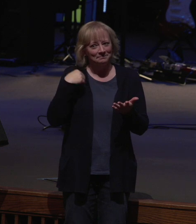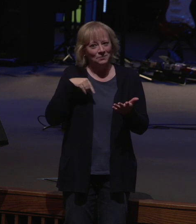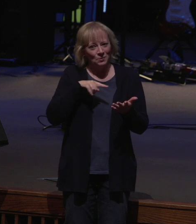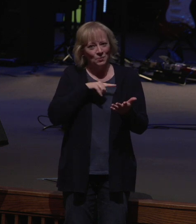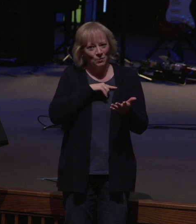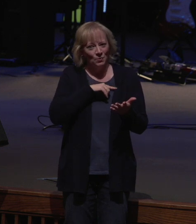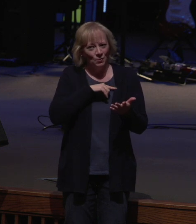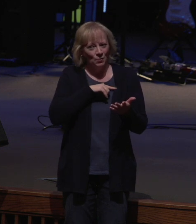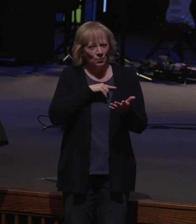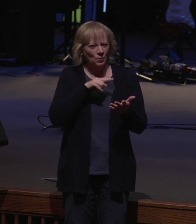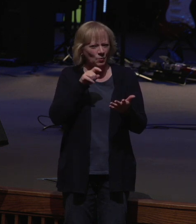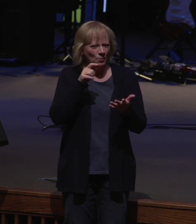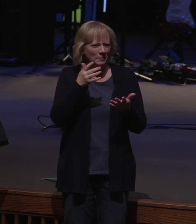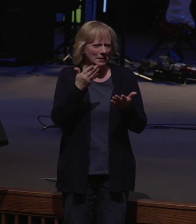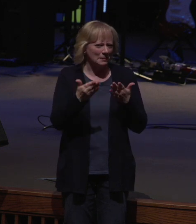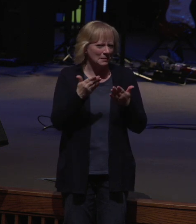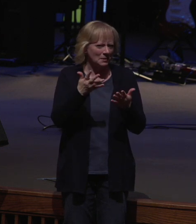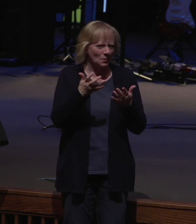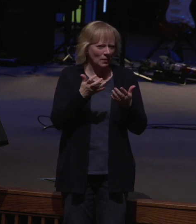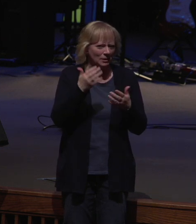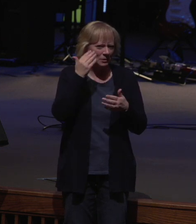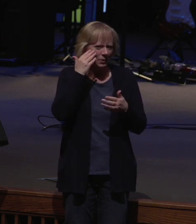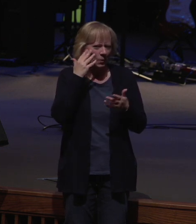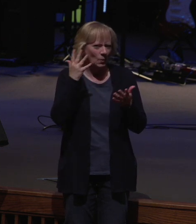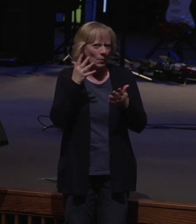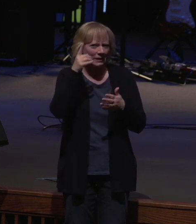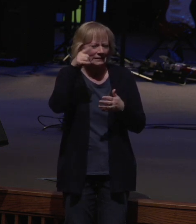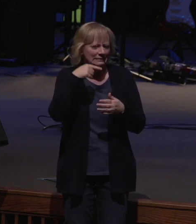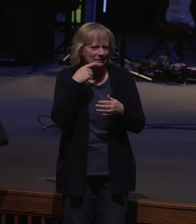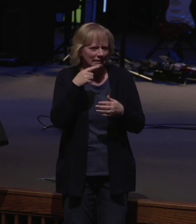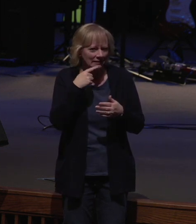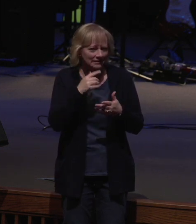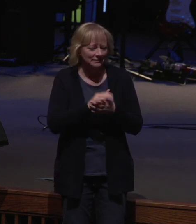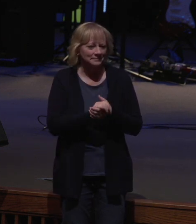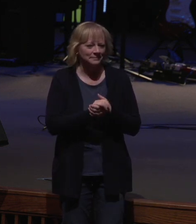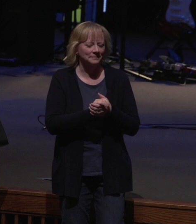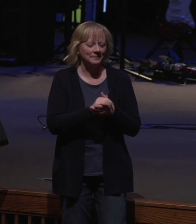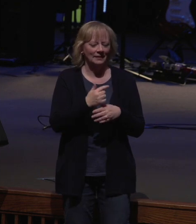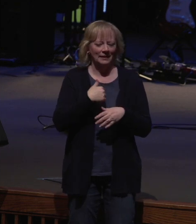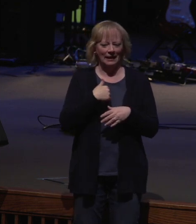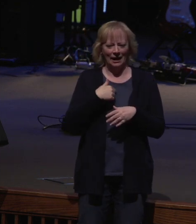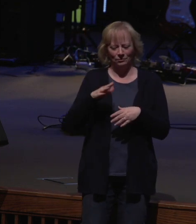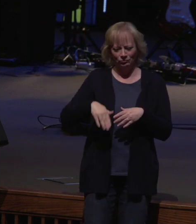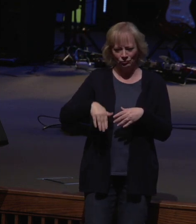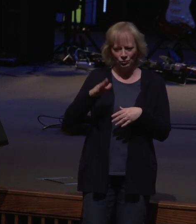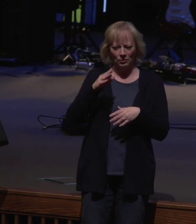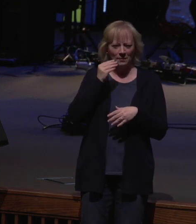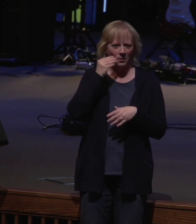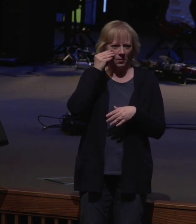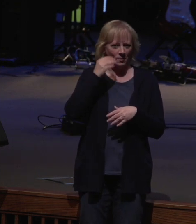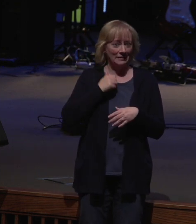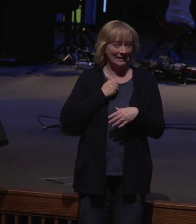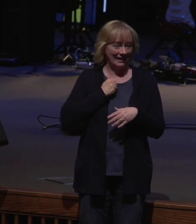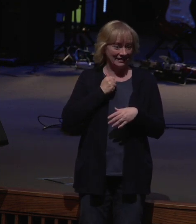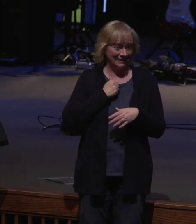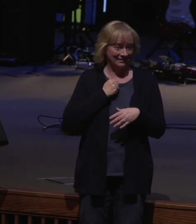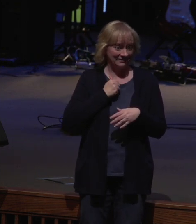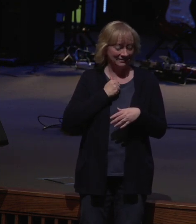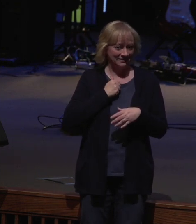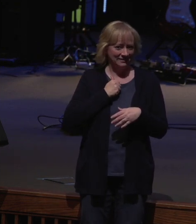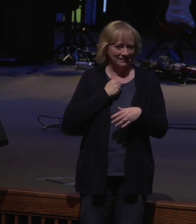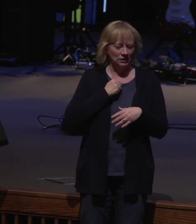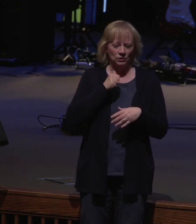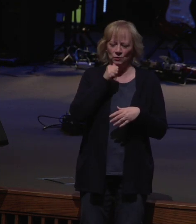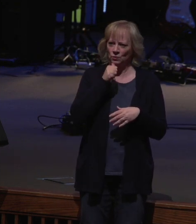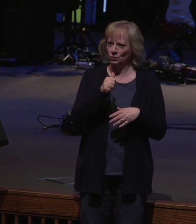we'd be interested in hearing those. You know, growing up in a Canadian home, like a lot of you know I did, you don't wear your shoes in